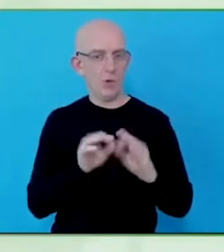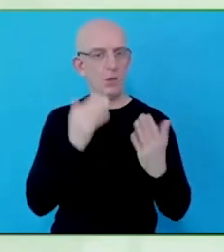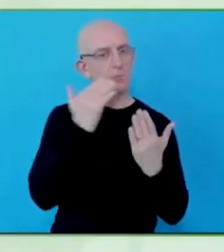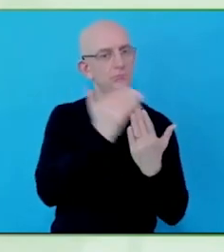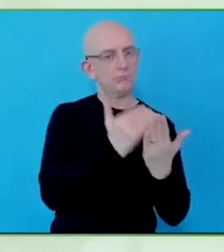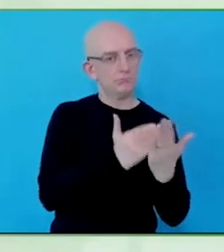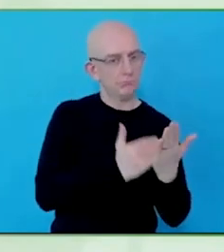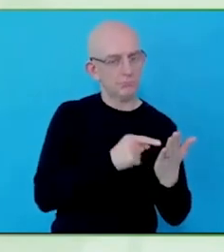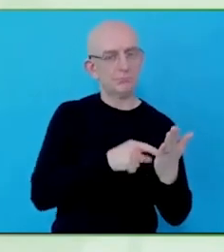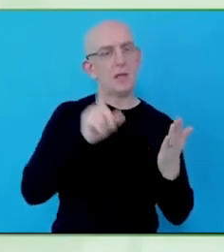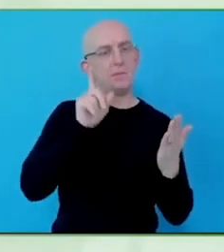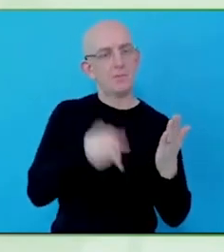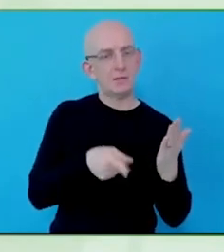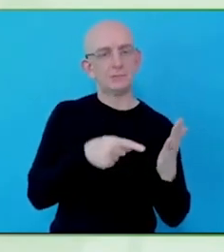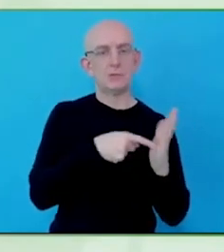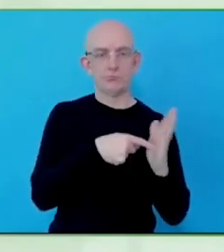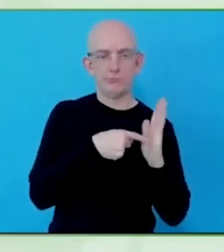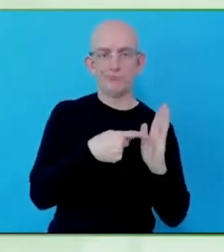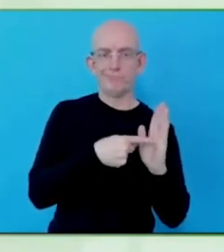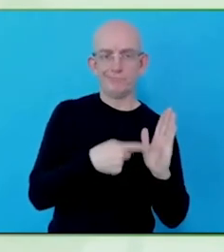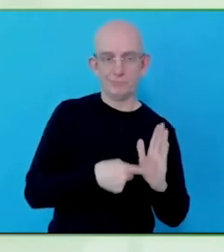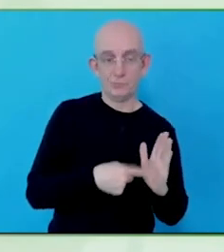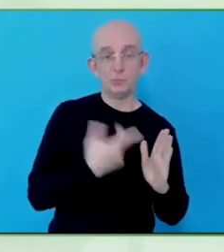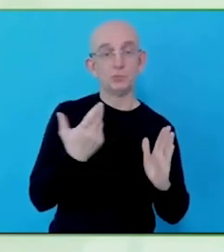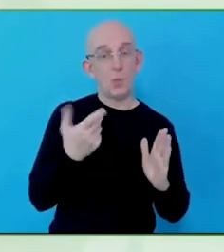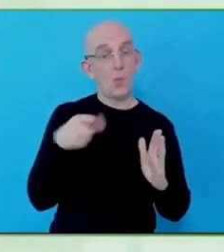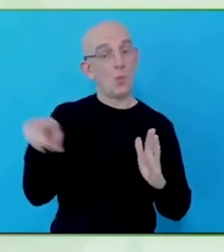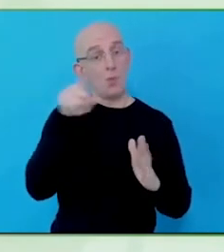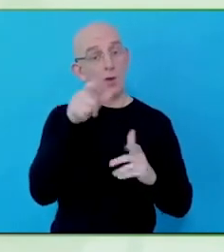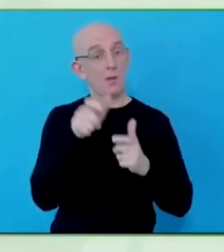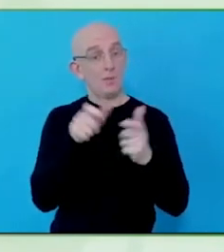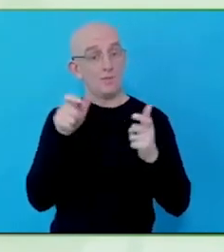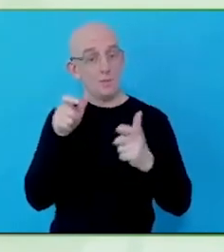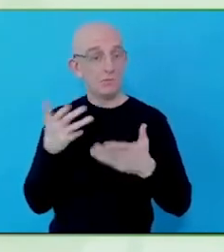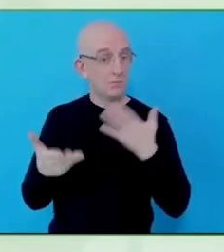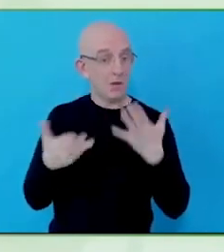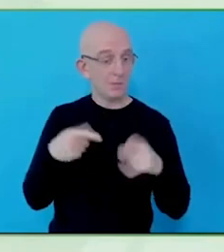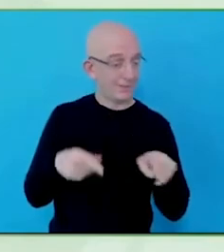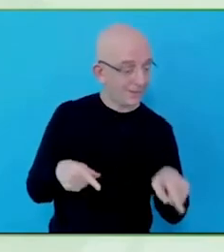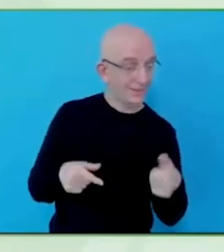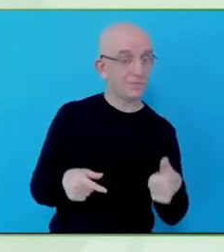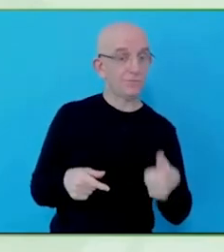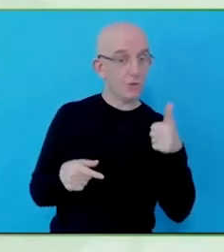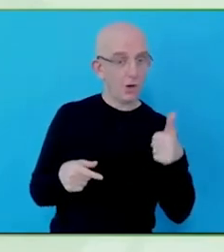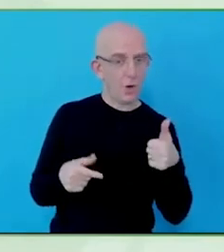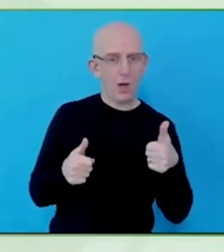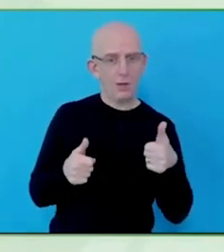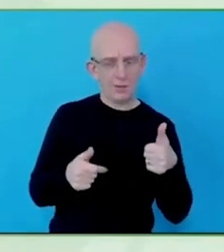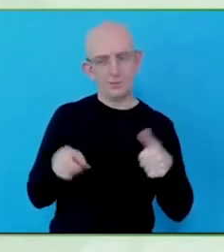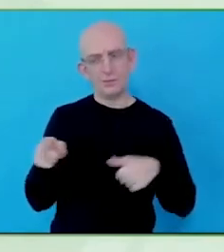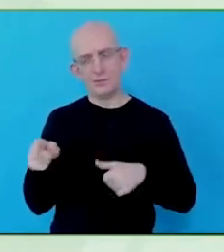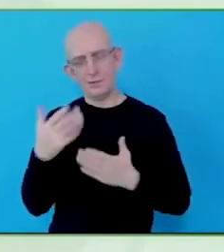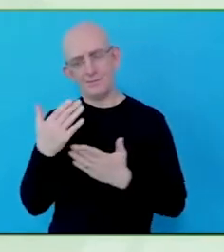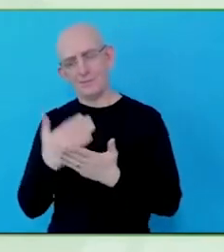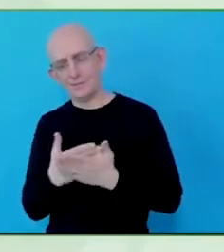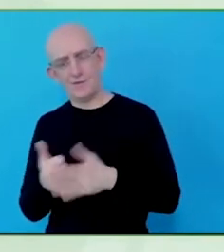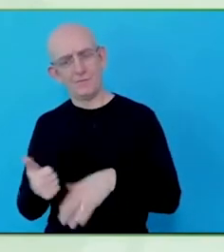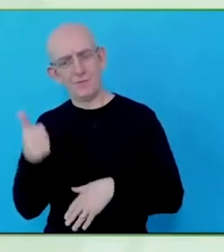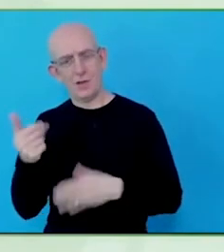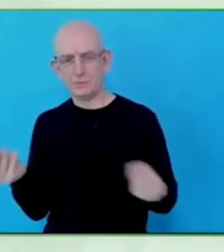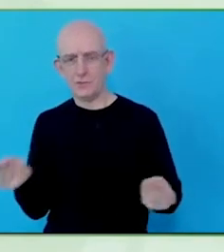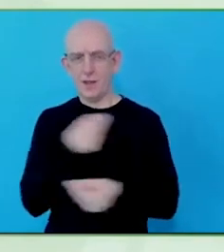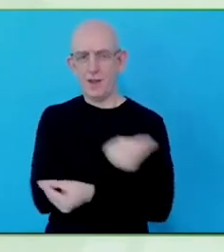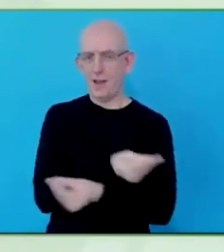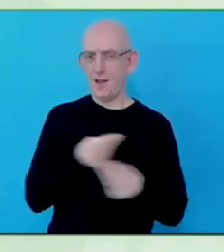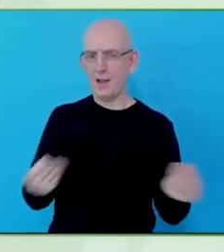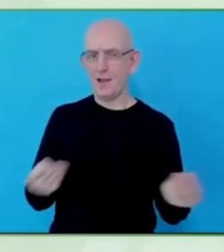we have now the GARI database for 15 years, right? So 15 years ago, we already were at the point where we had a lot